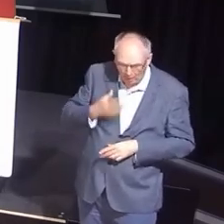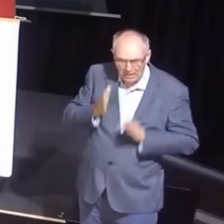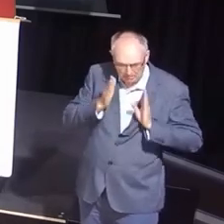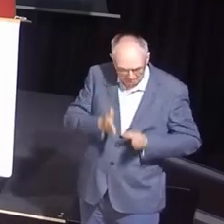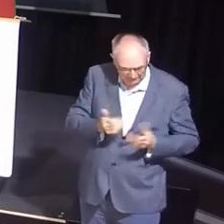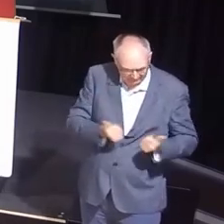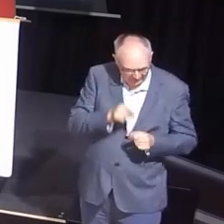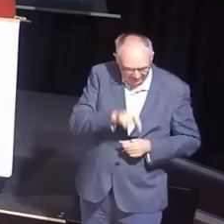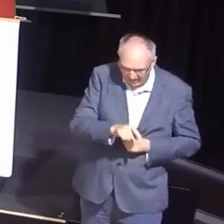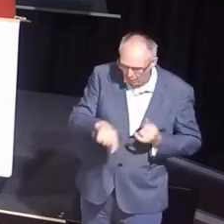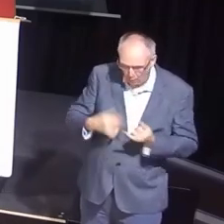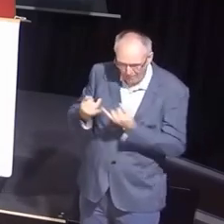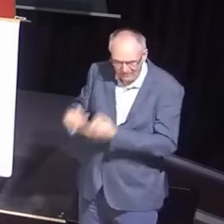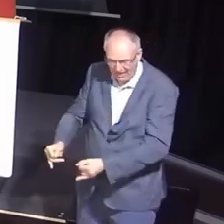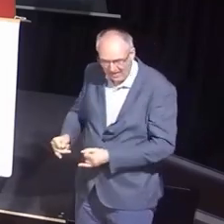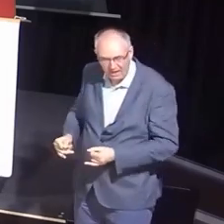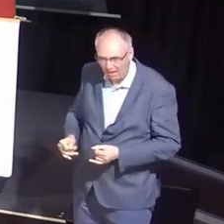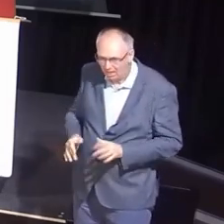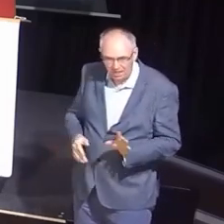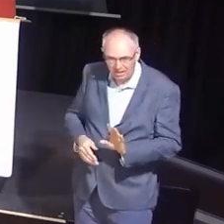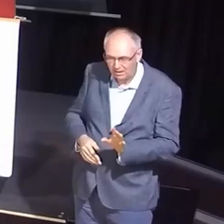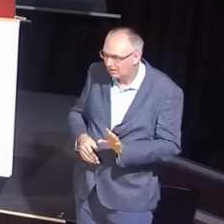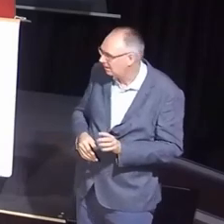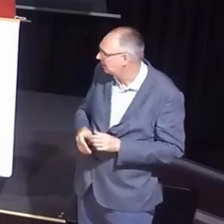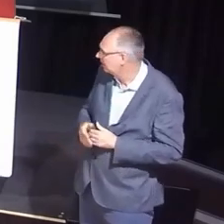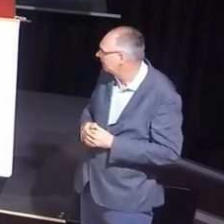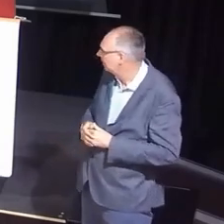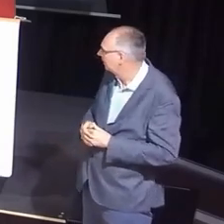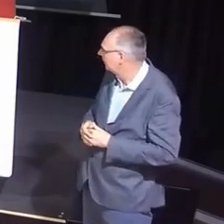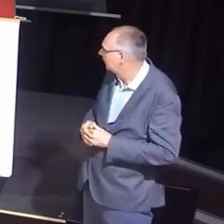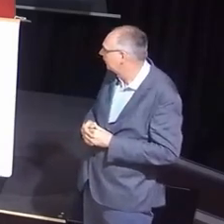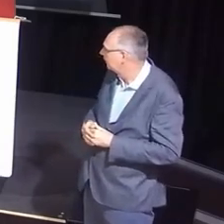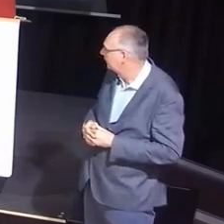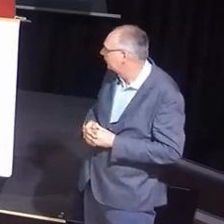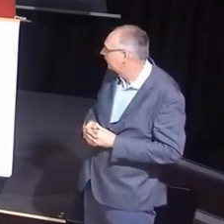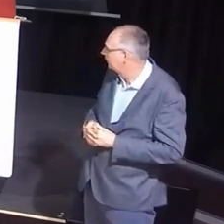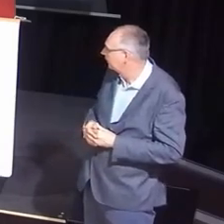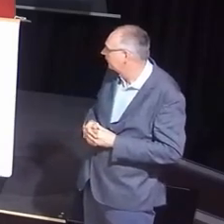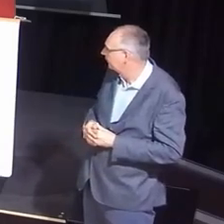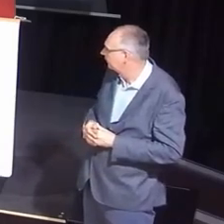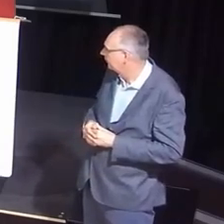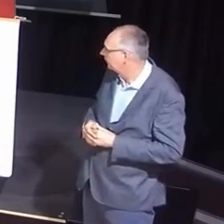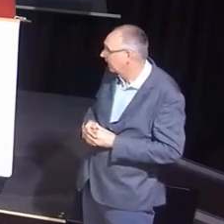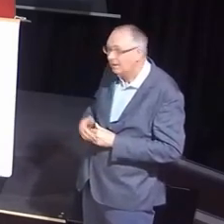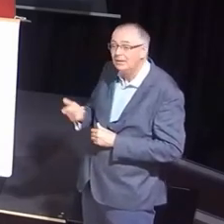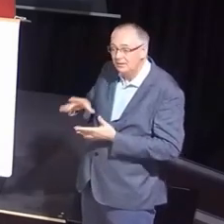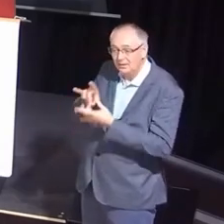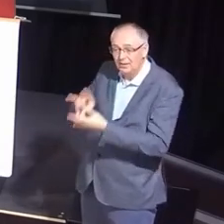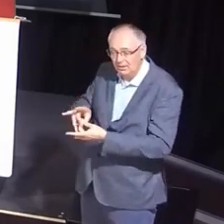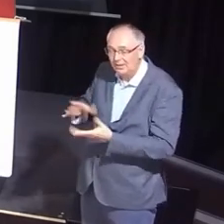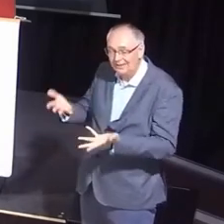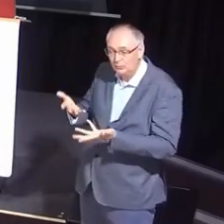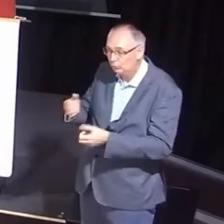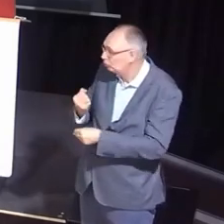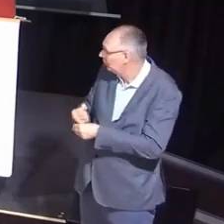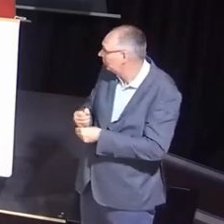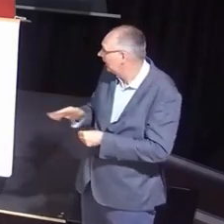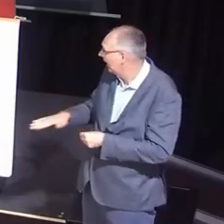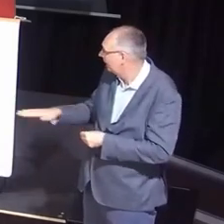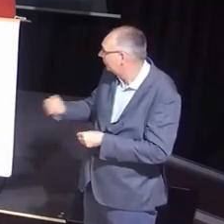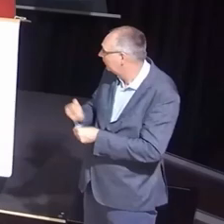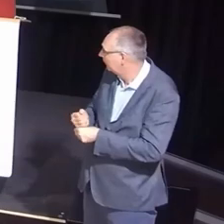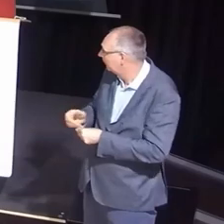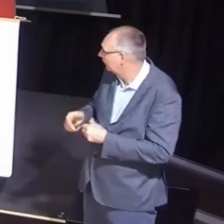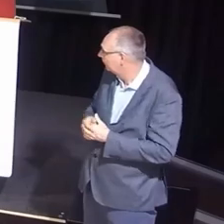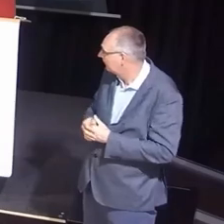failure. So that's a really like good design technique. Not actually a children's game at all. Hellblade: Senua's Sacrifice did that really, really